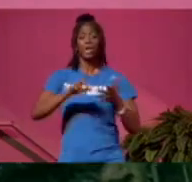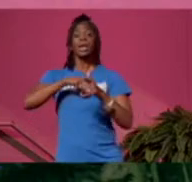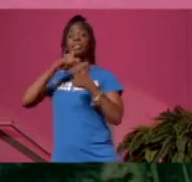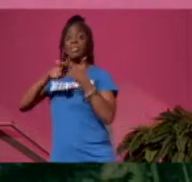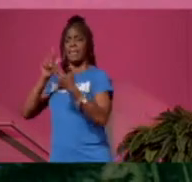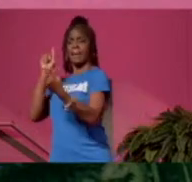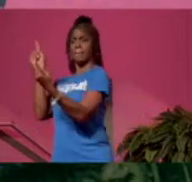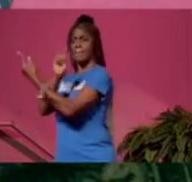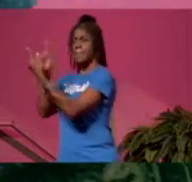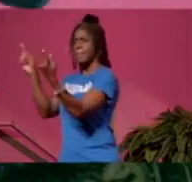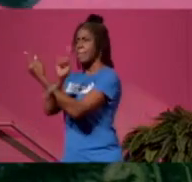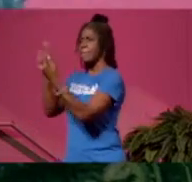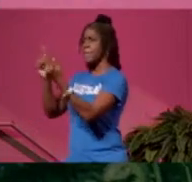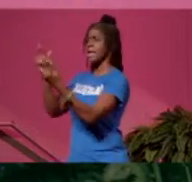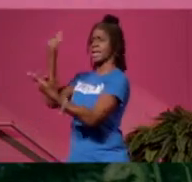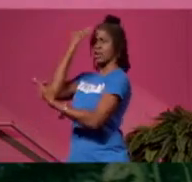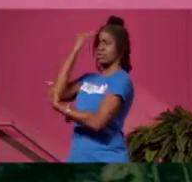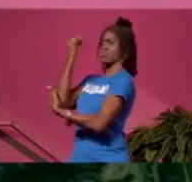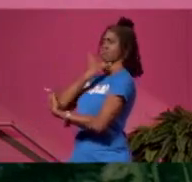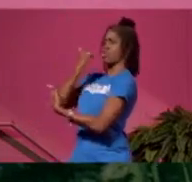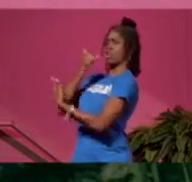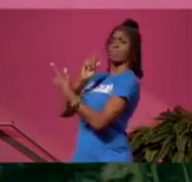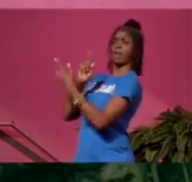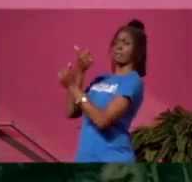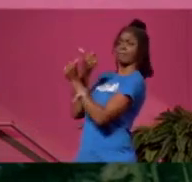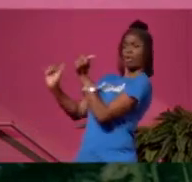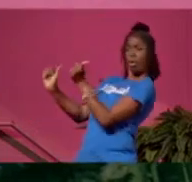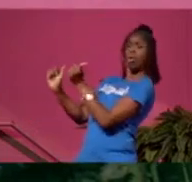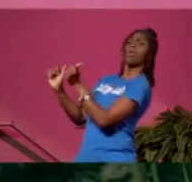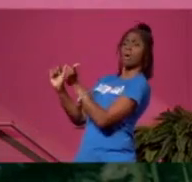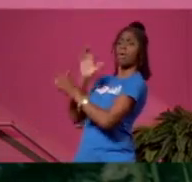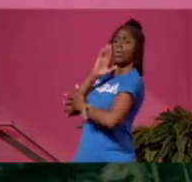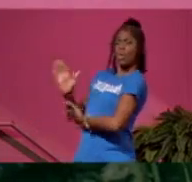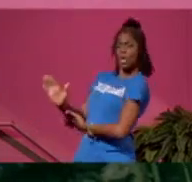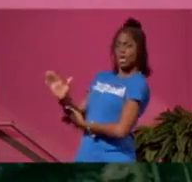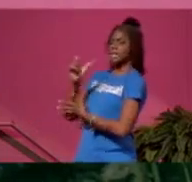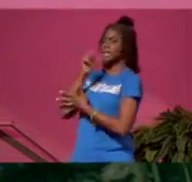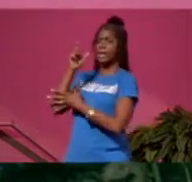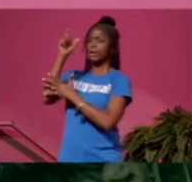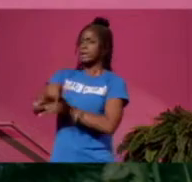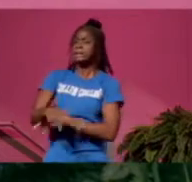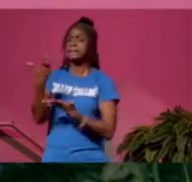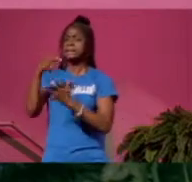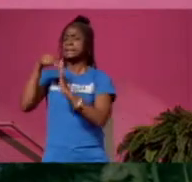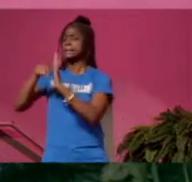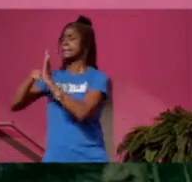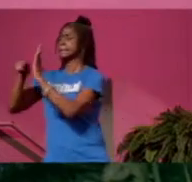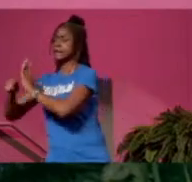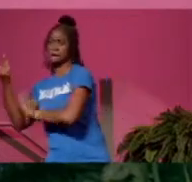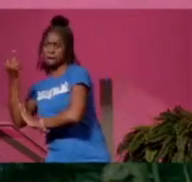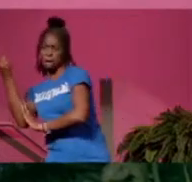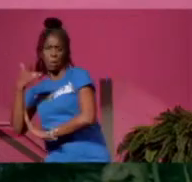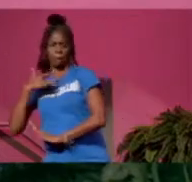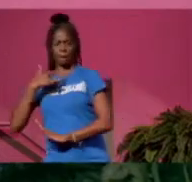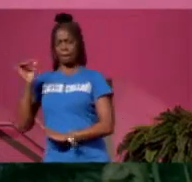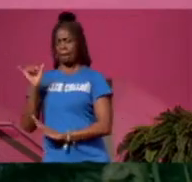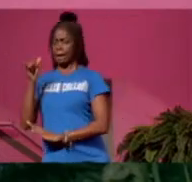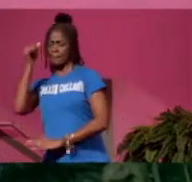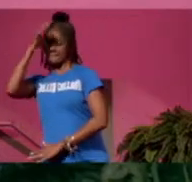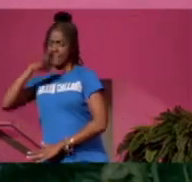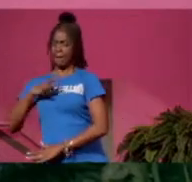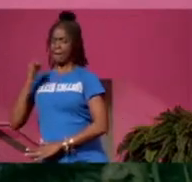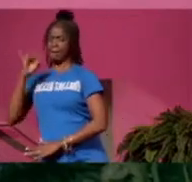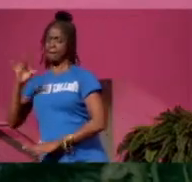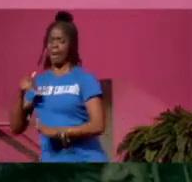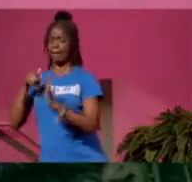their being. If they know that you love them, they won't need a high body count in order to feel like a man. If they know